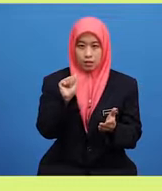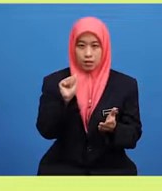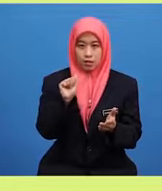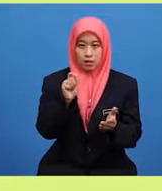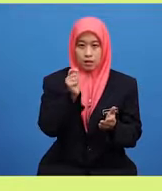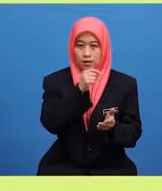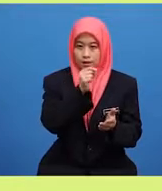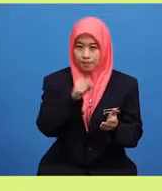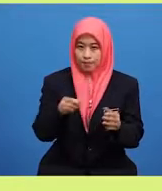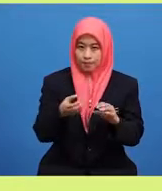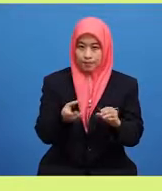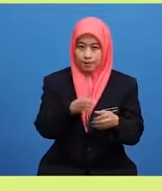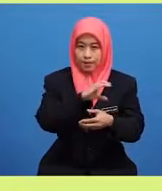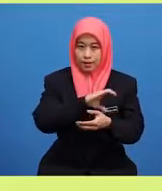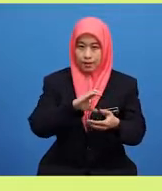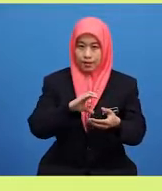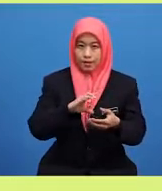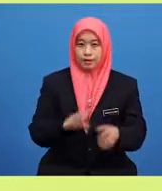It's a...